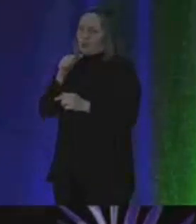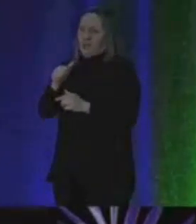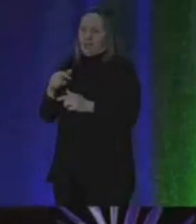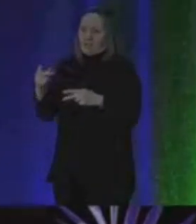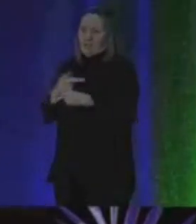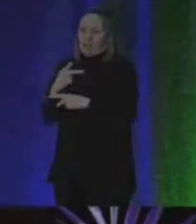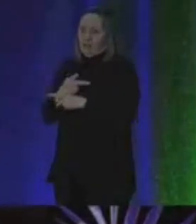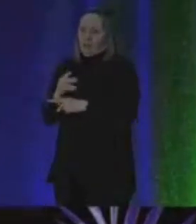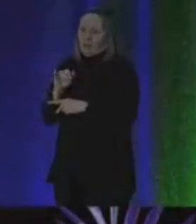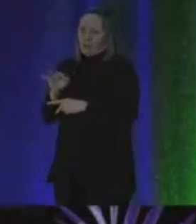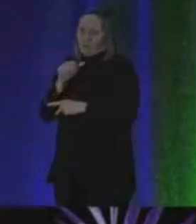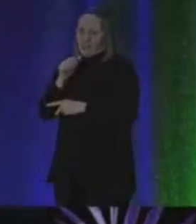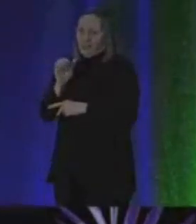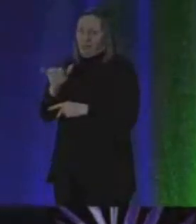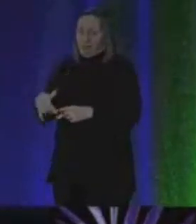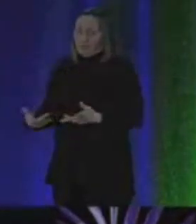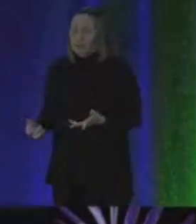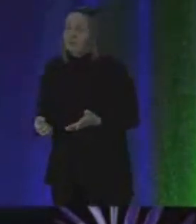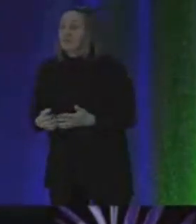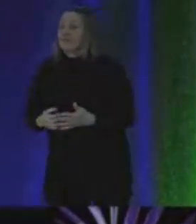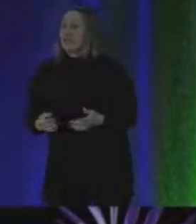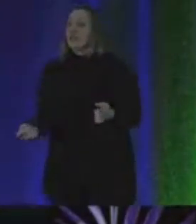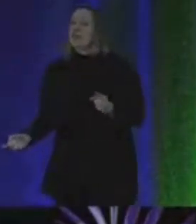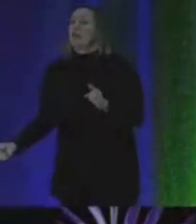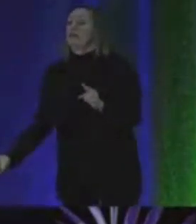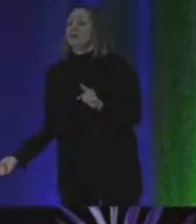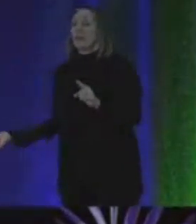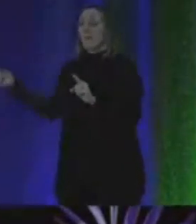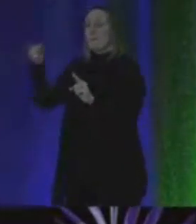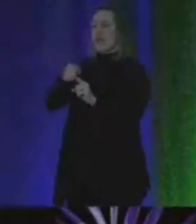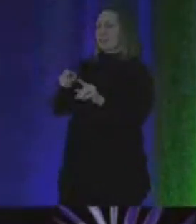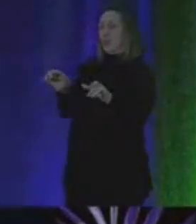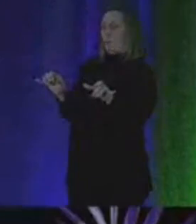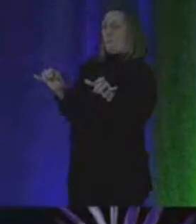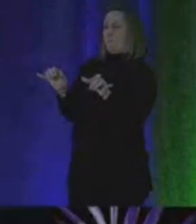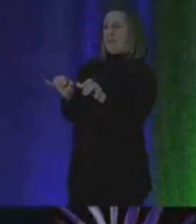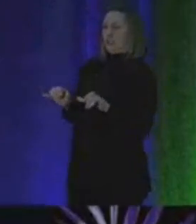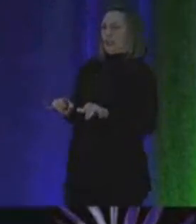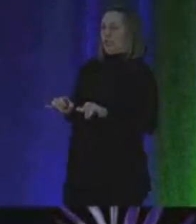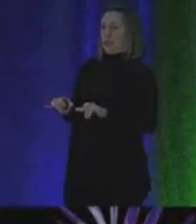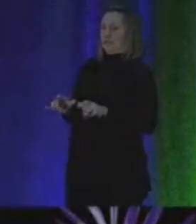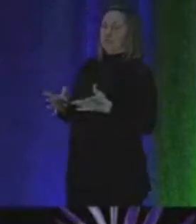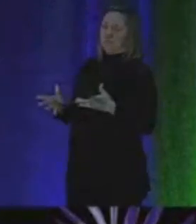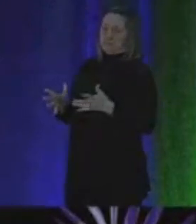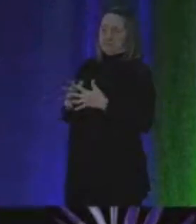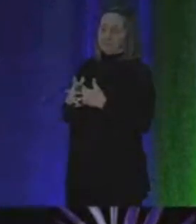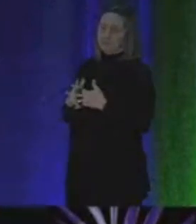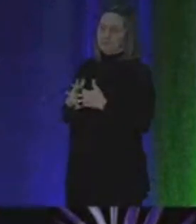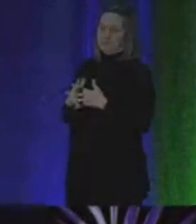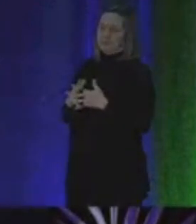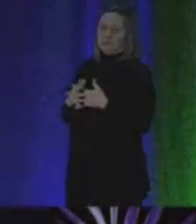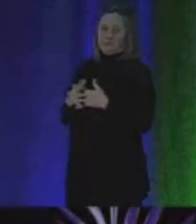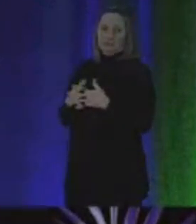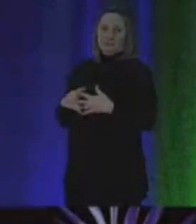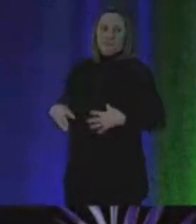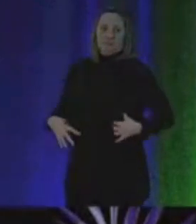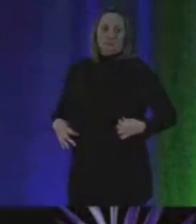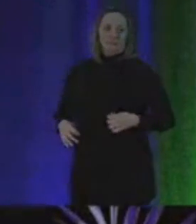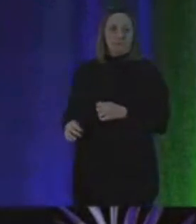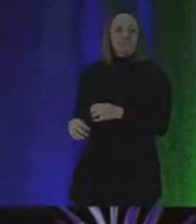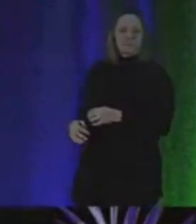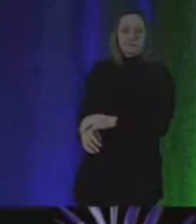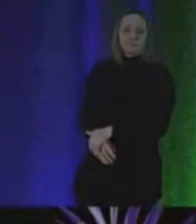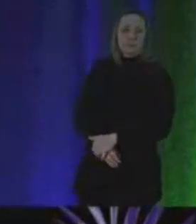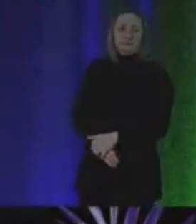that. Now back to that measuring business. If I hop back over here,